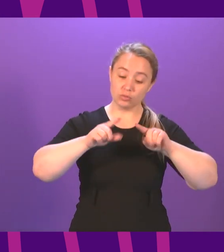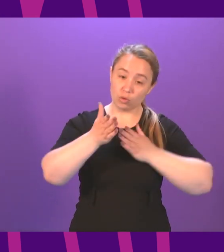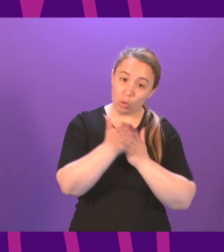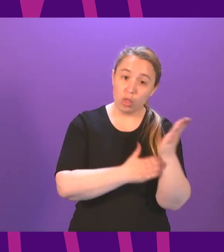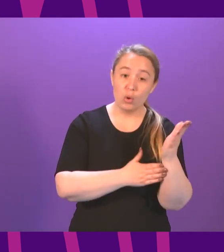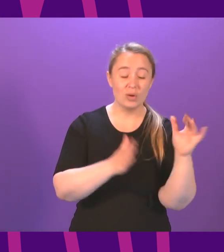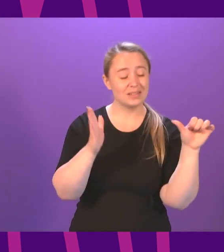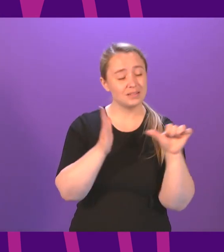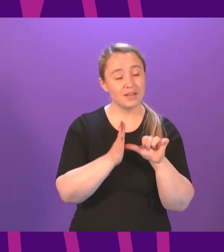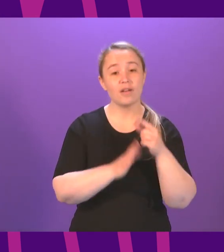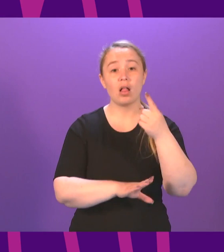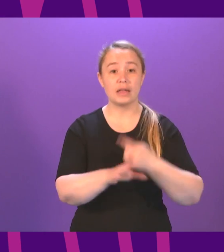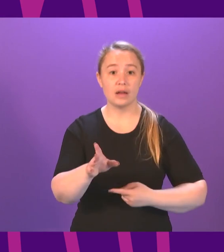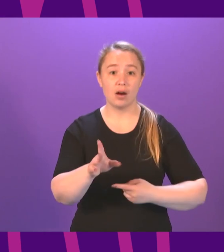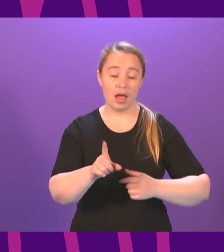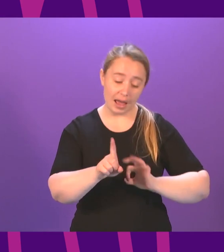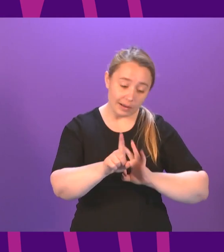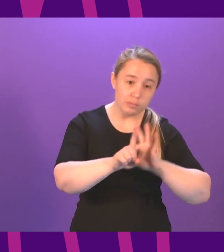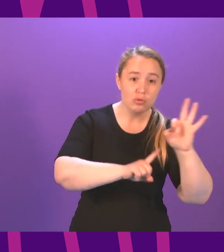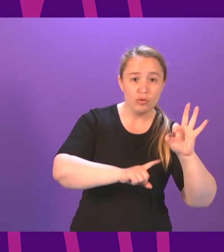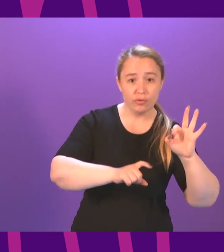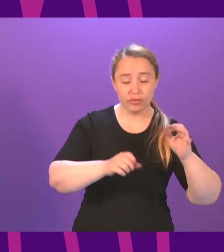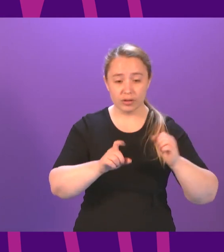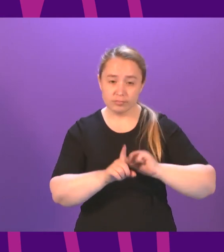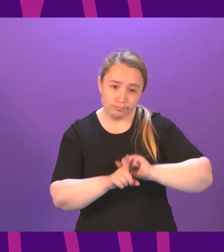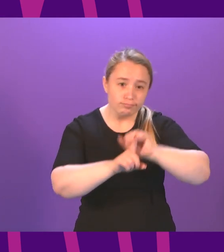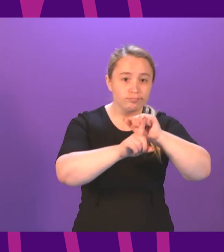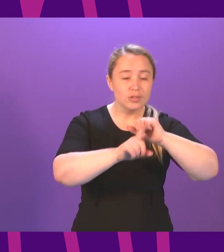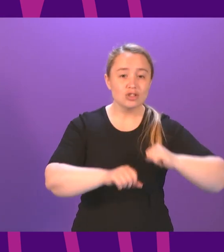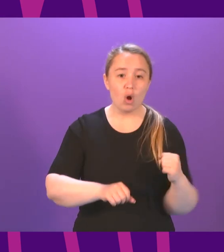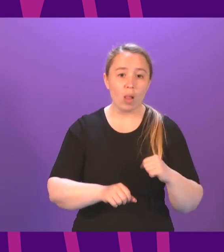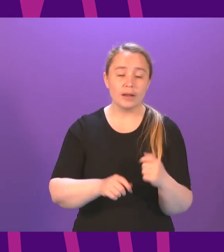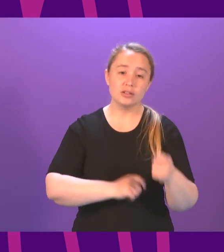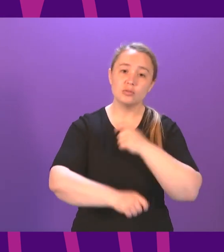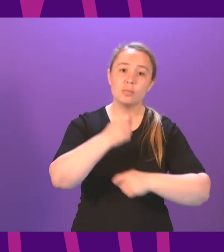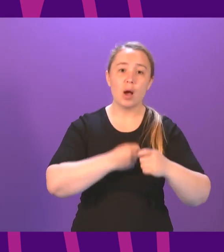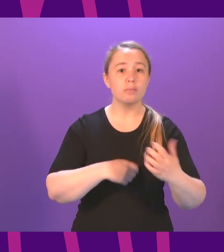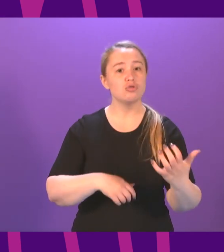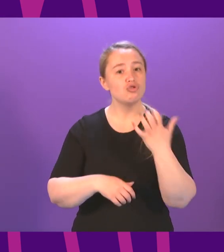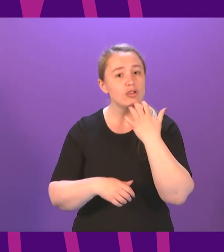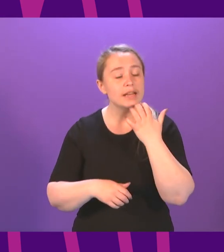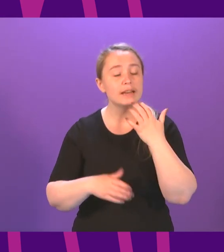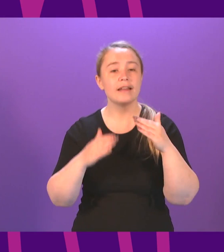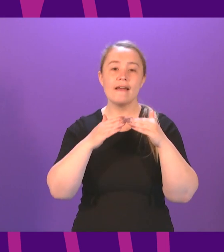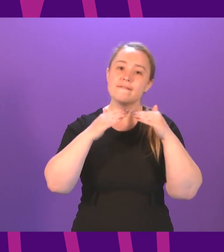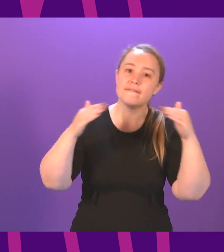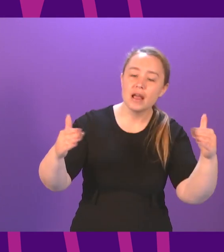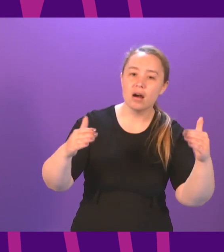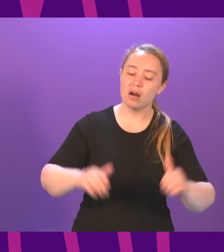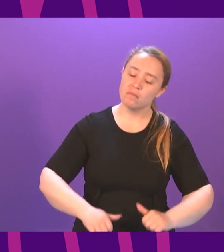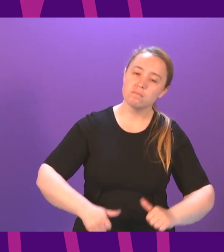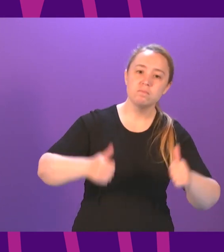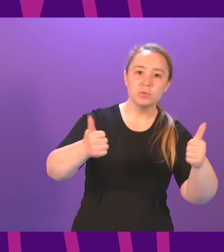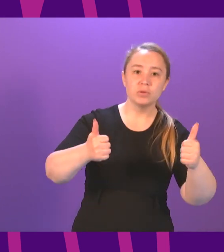difficult year and build a better, stronger, greener and fairer nation. None of us should underestimate the scale of ambition that